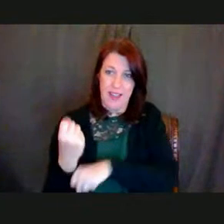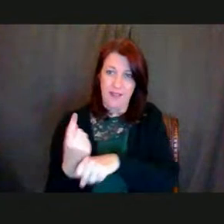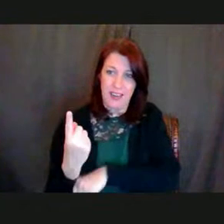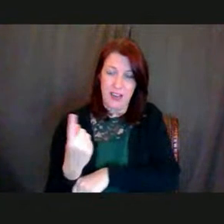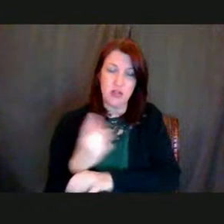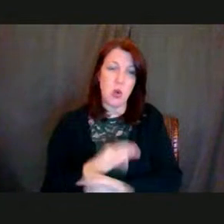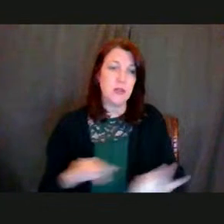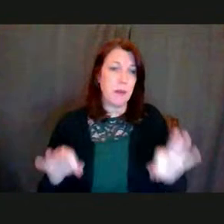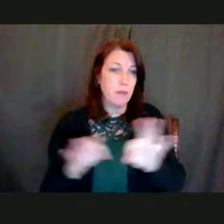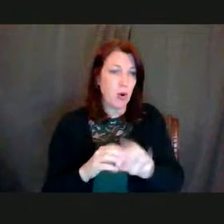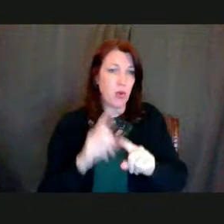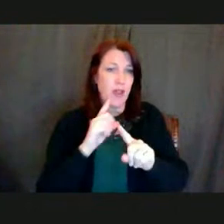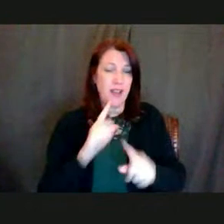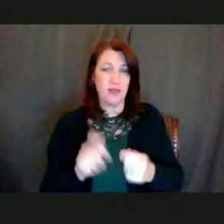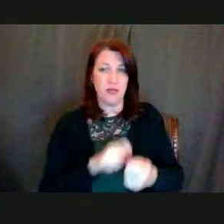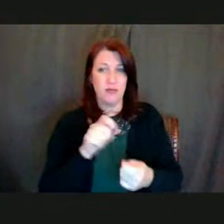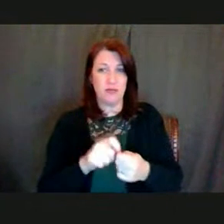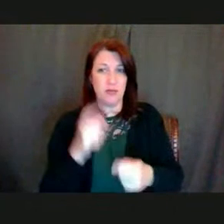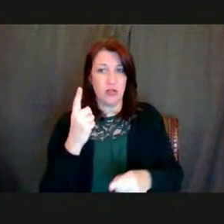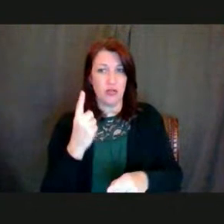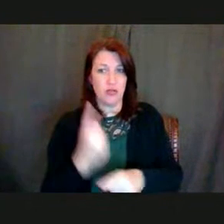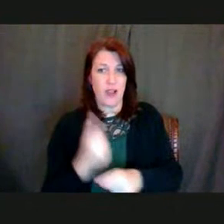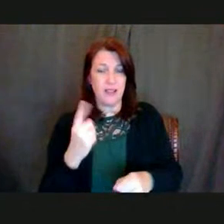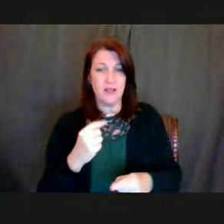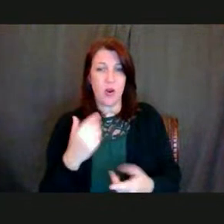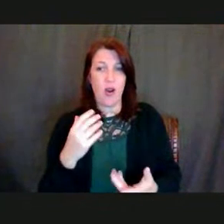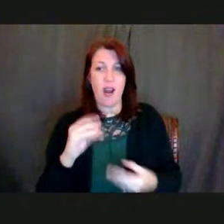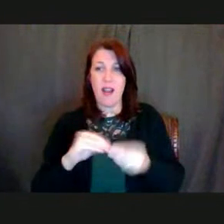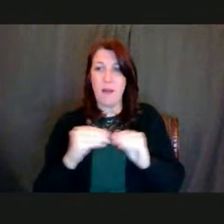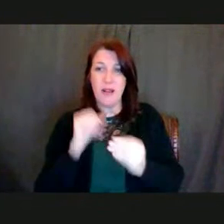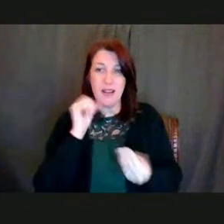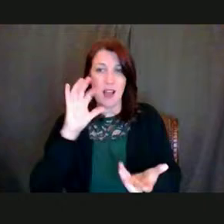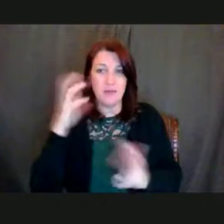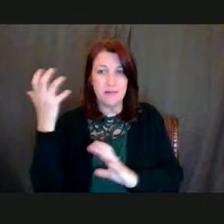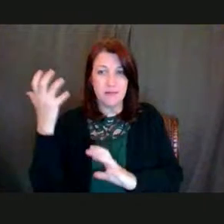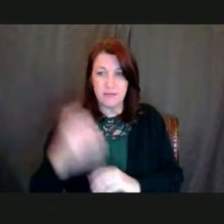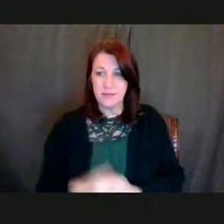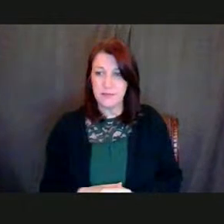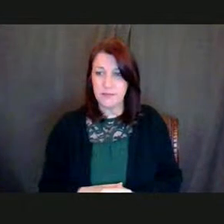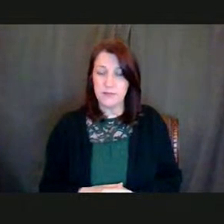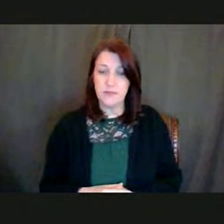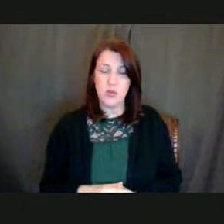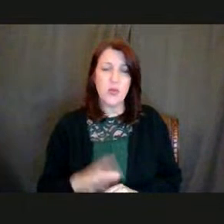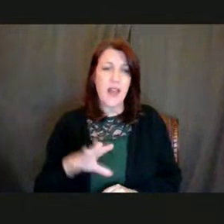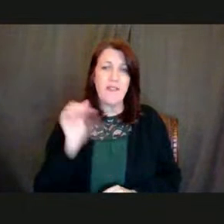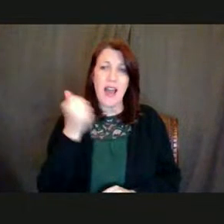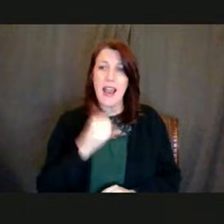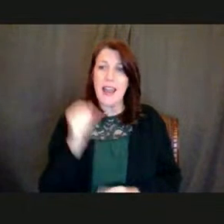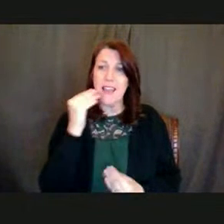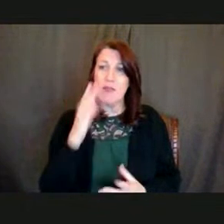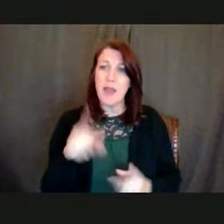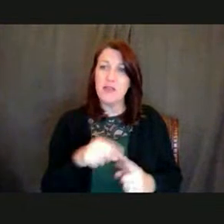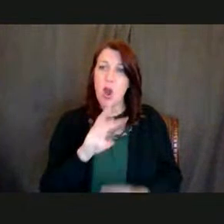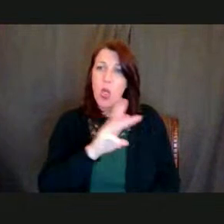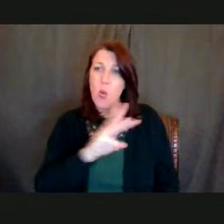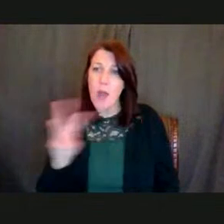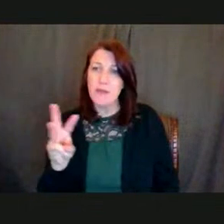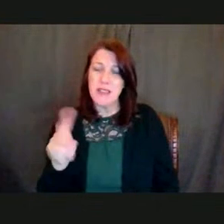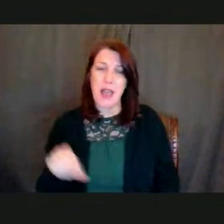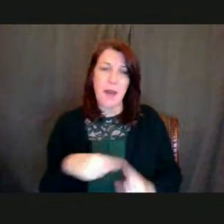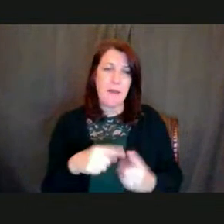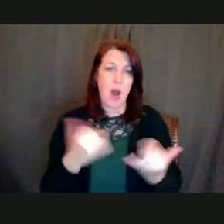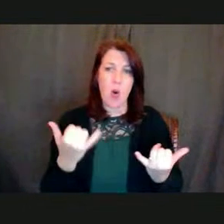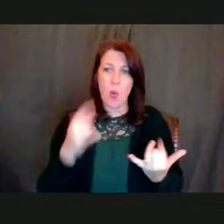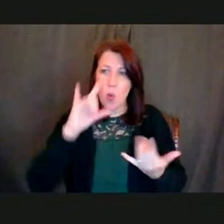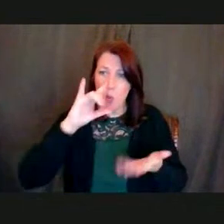this question correctly so that our data aren't skewed. And you can find more information on our website about existing data set or resource,